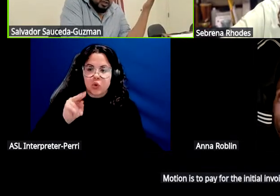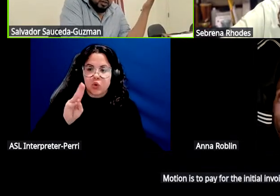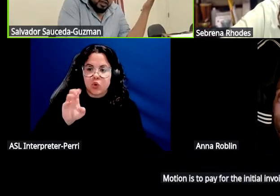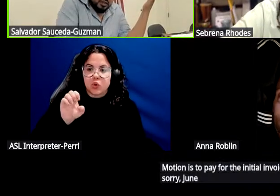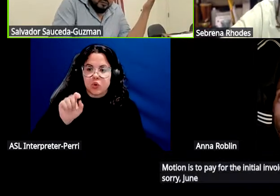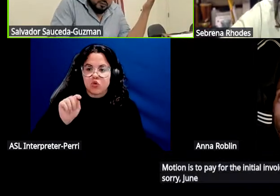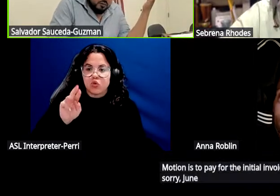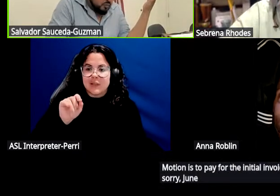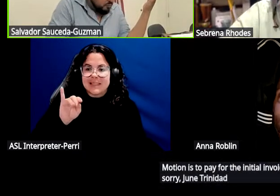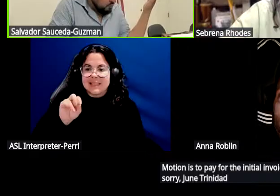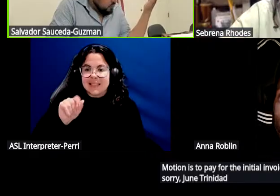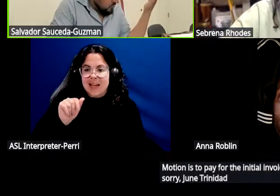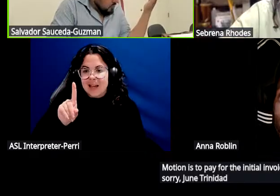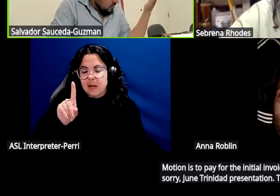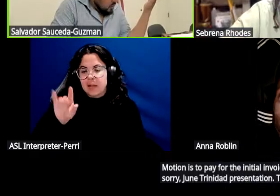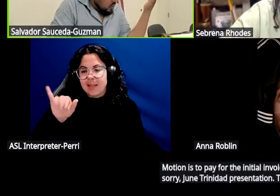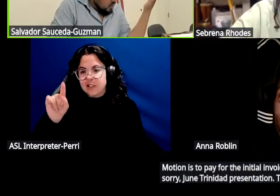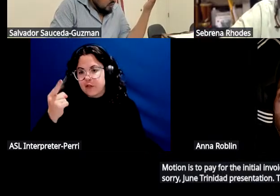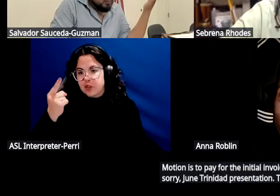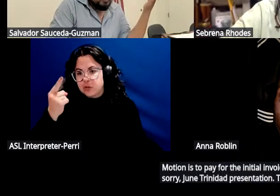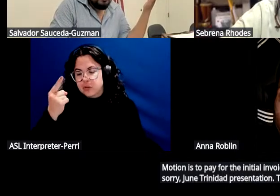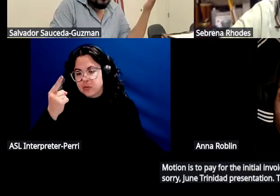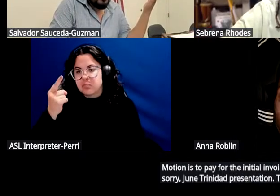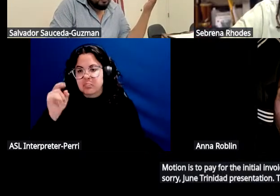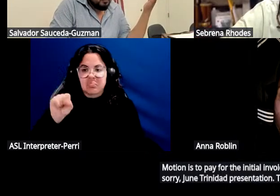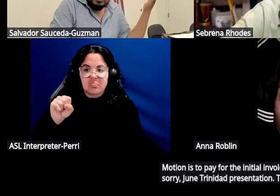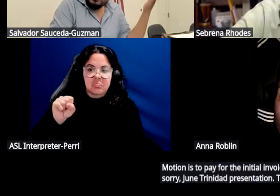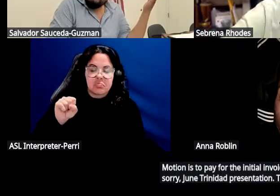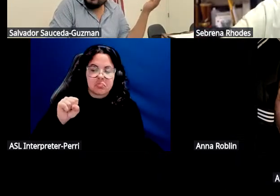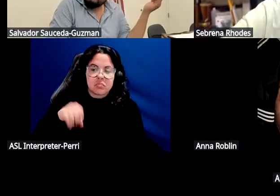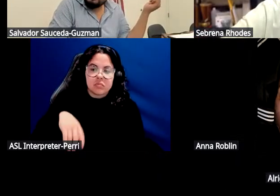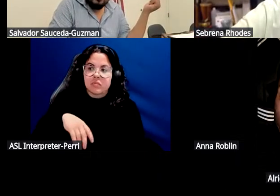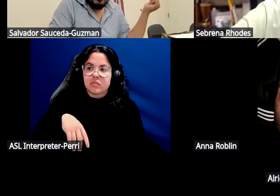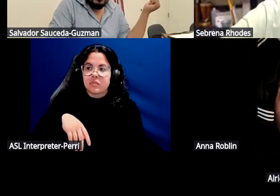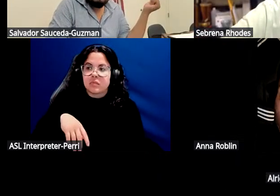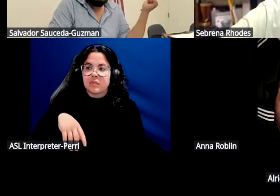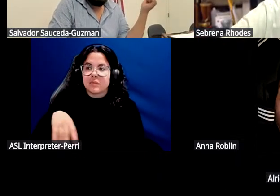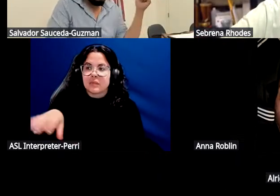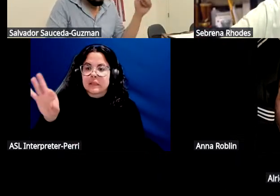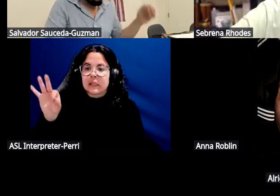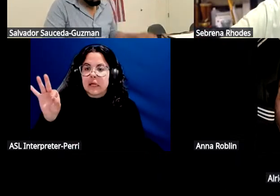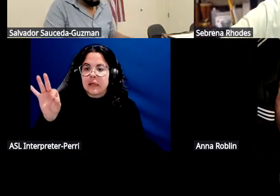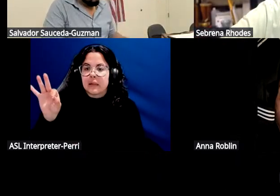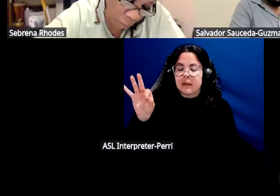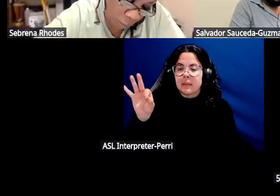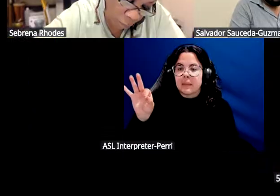Trinidad presentation. That's the first motion. All right, yes. 5D09.